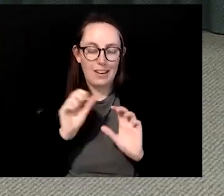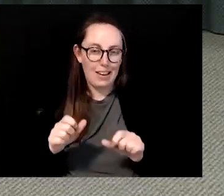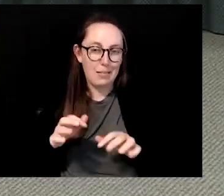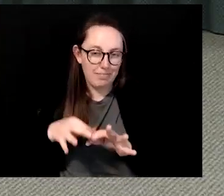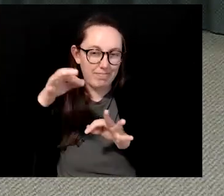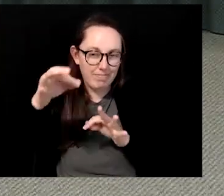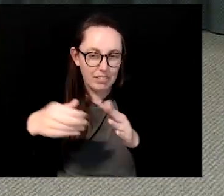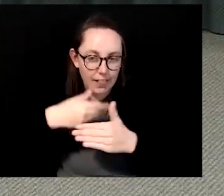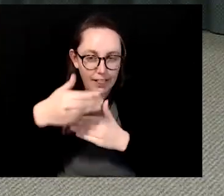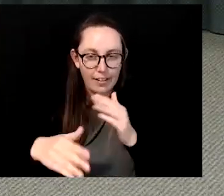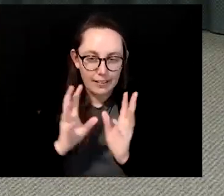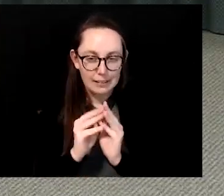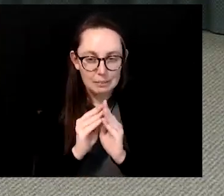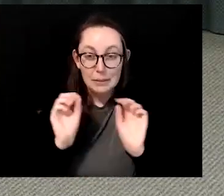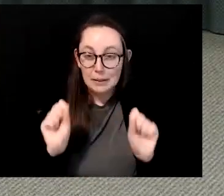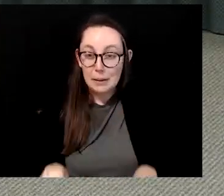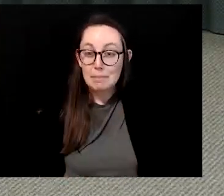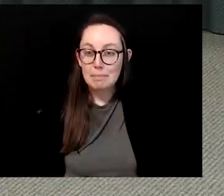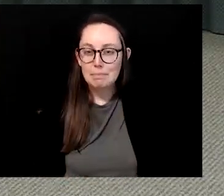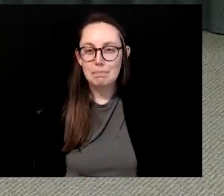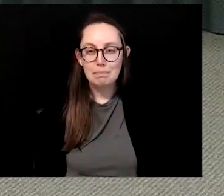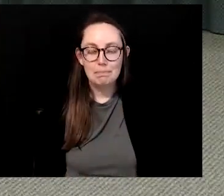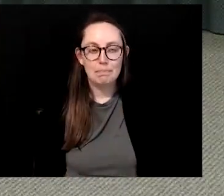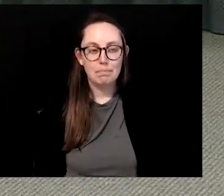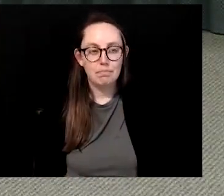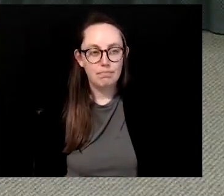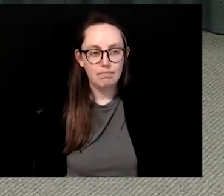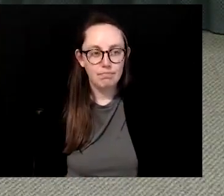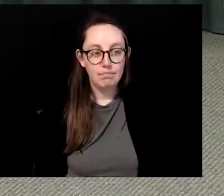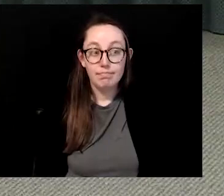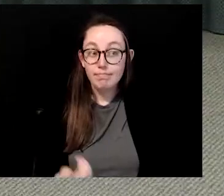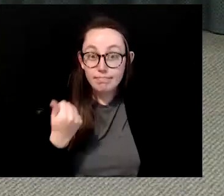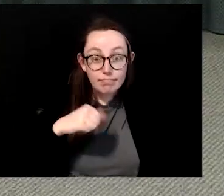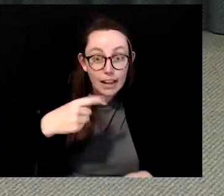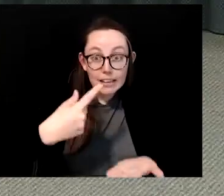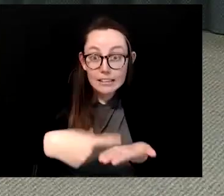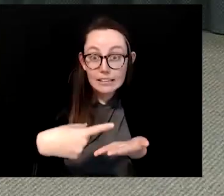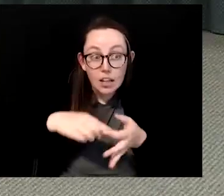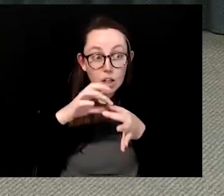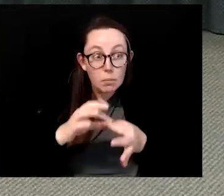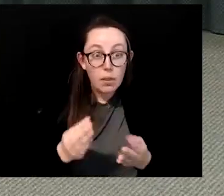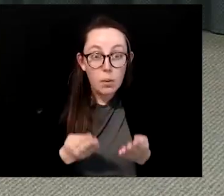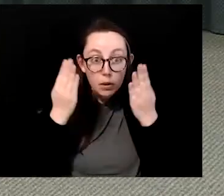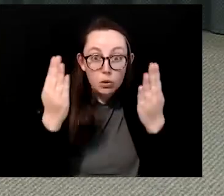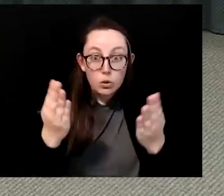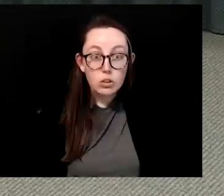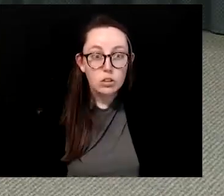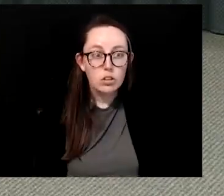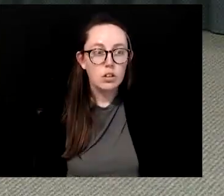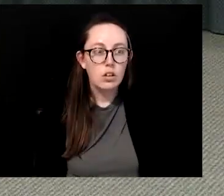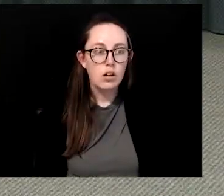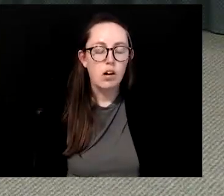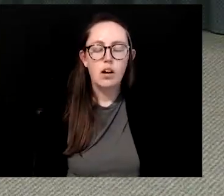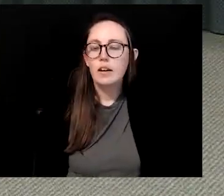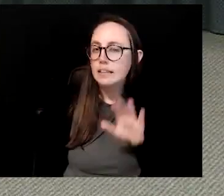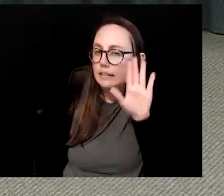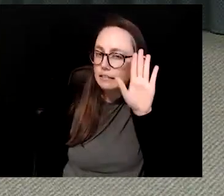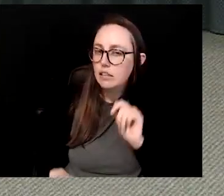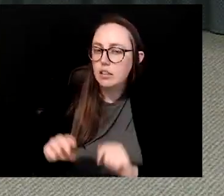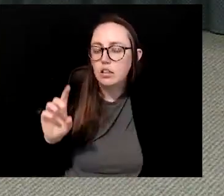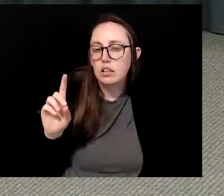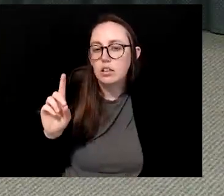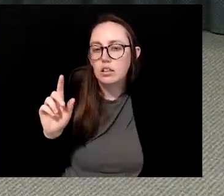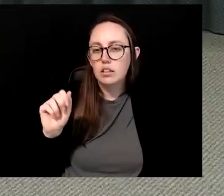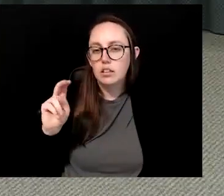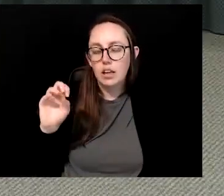uh committee uh announcements um is there any discussion on that yeah I guess it's just worth pointing out that we were supposed